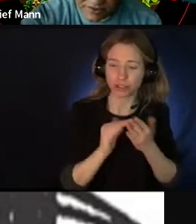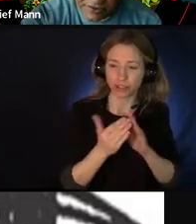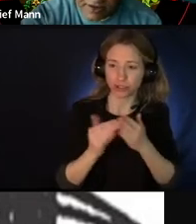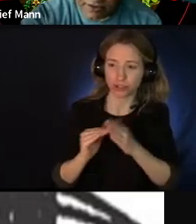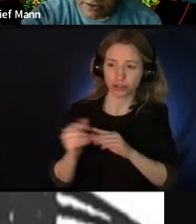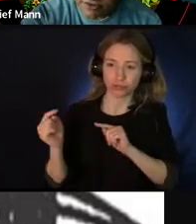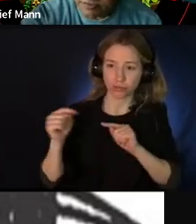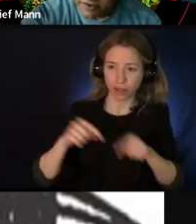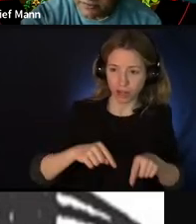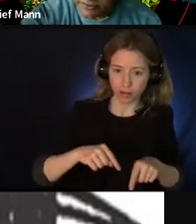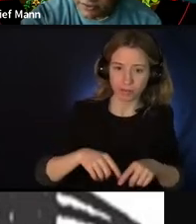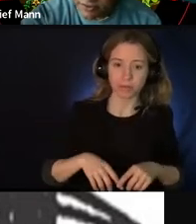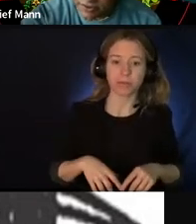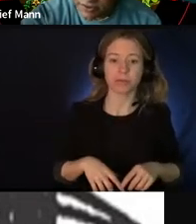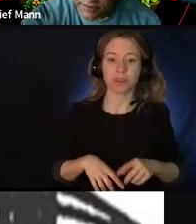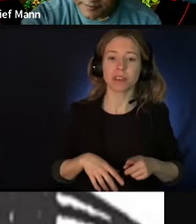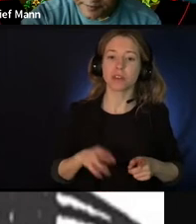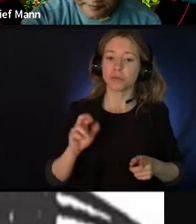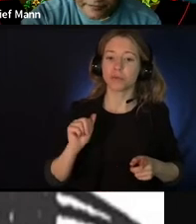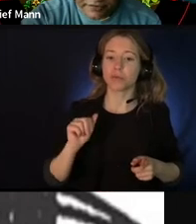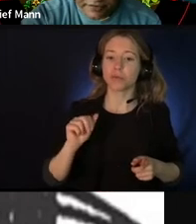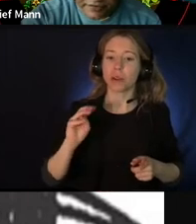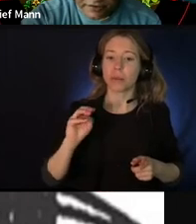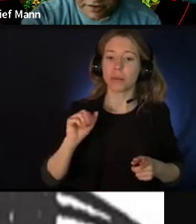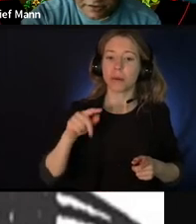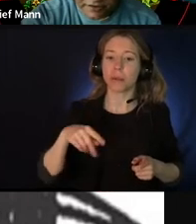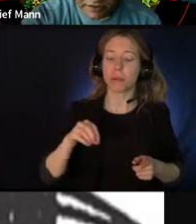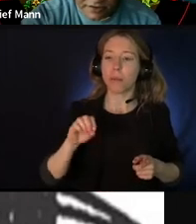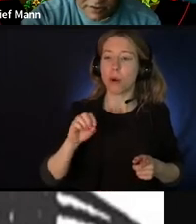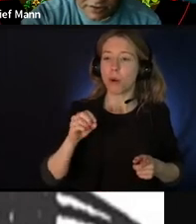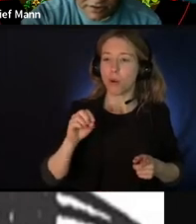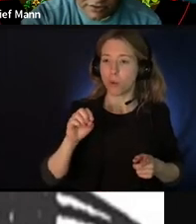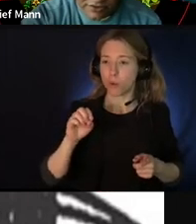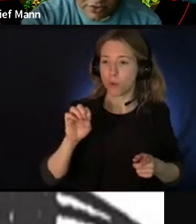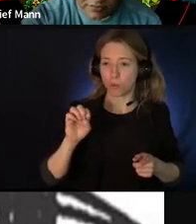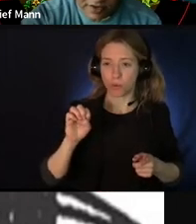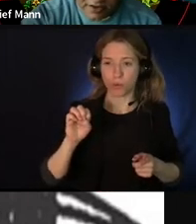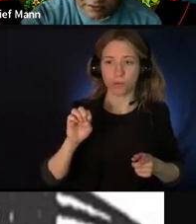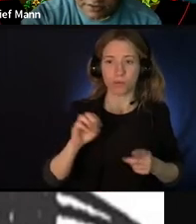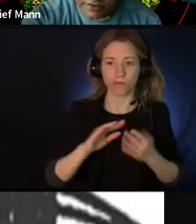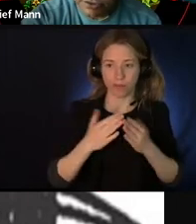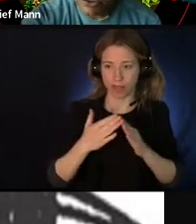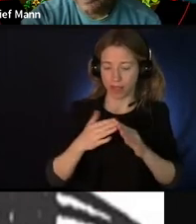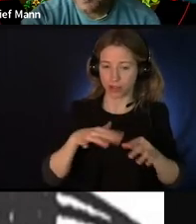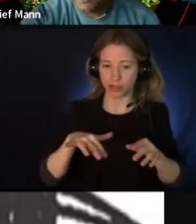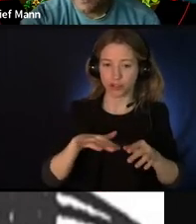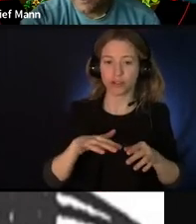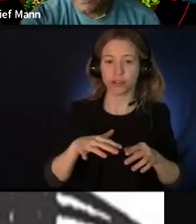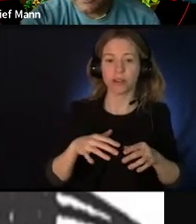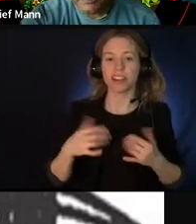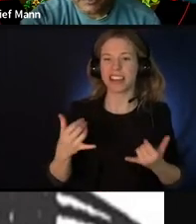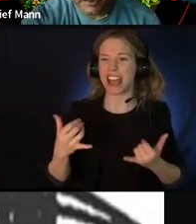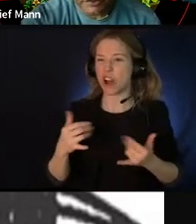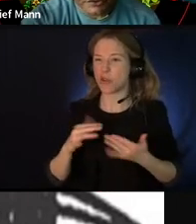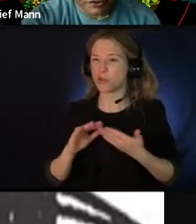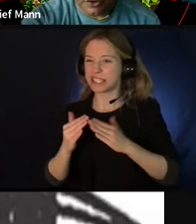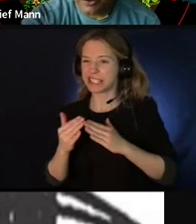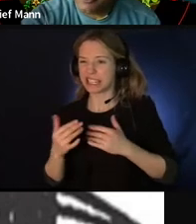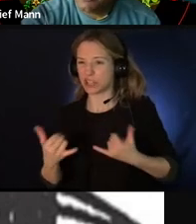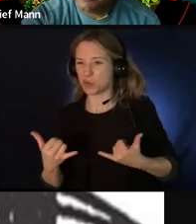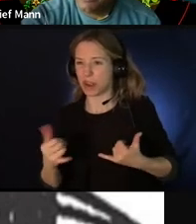in what is now known as Bedford, New York. The area was called Pound Ridge, and